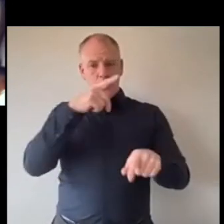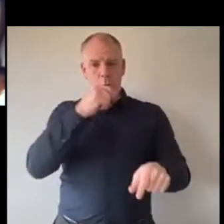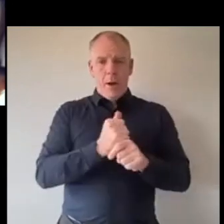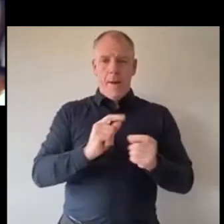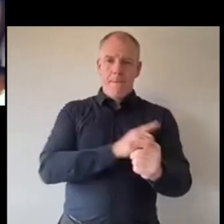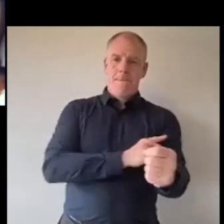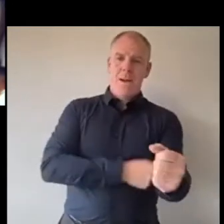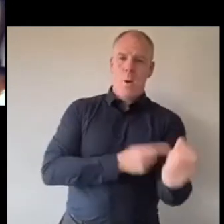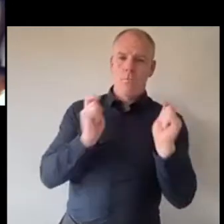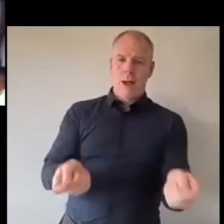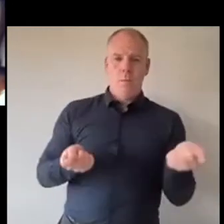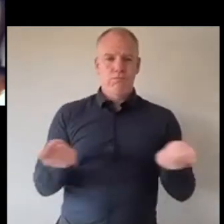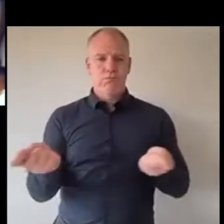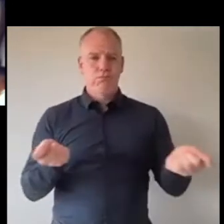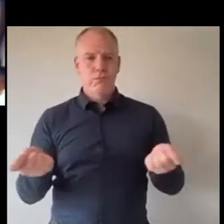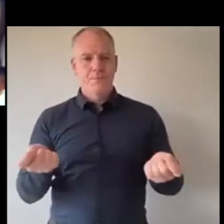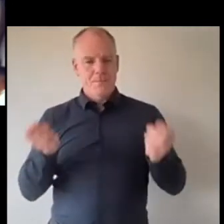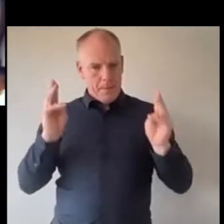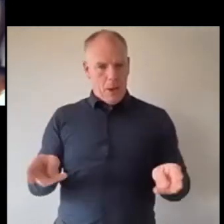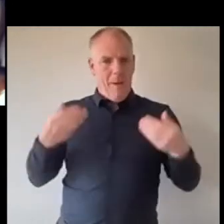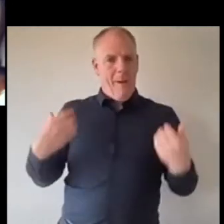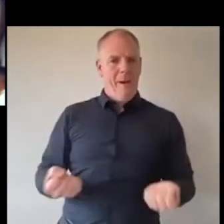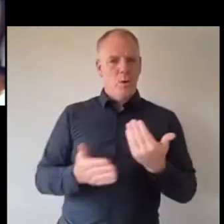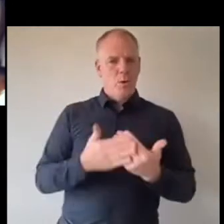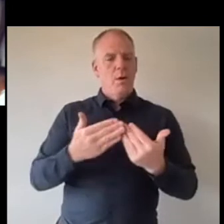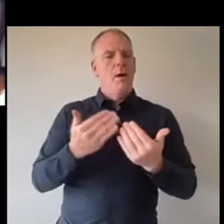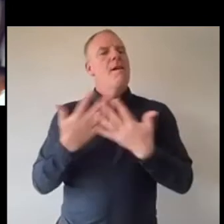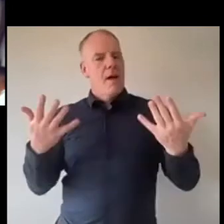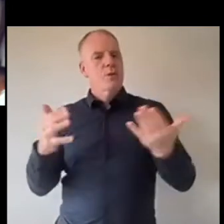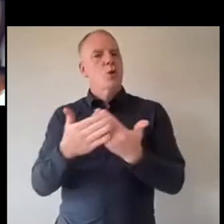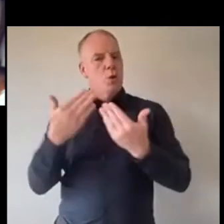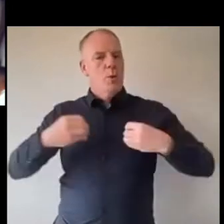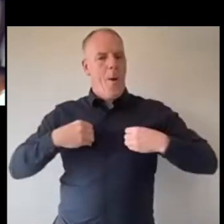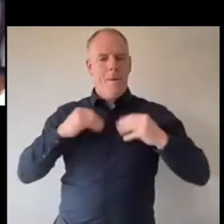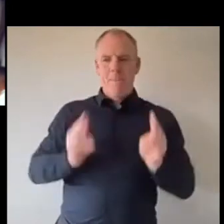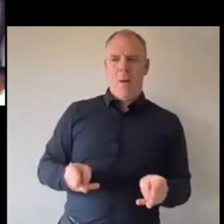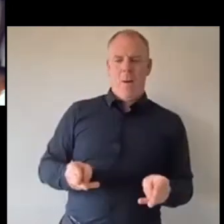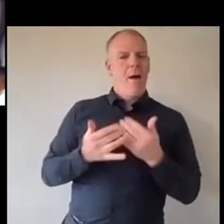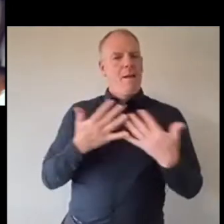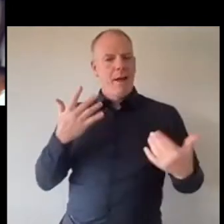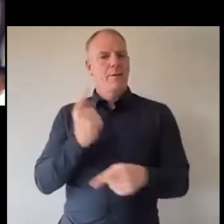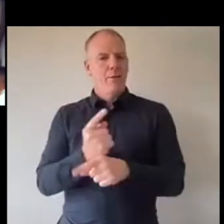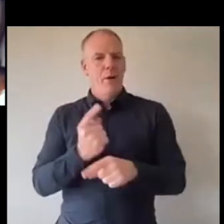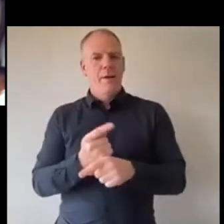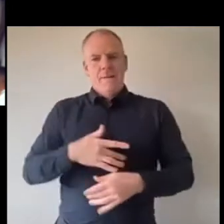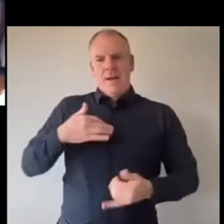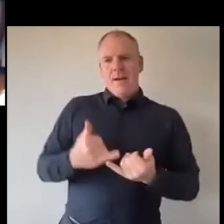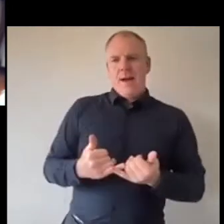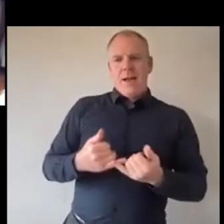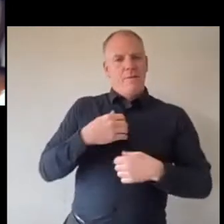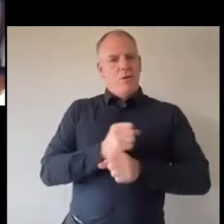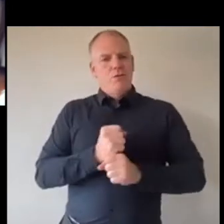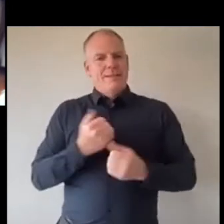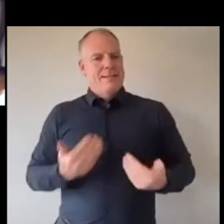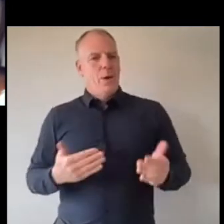how young people have the power I think a lot of them have been using that power and a lot of them may feel really frustrated now